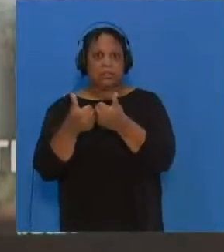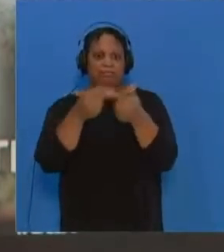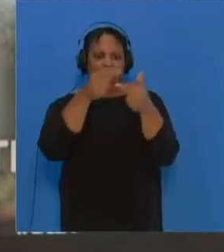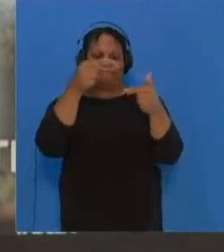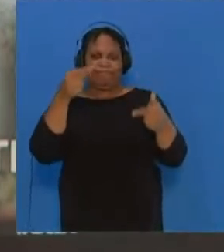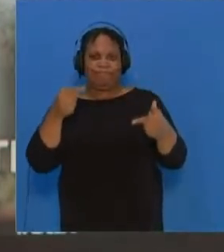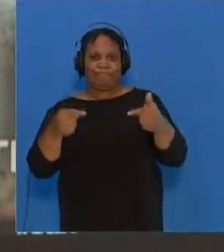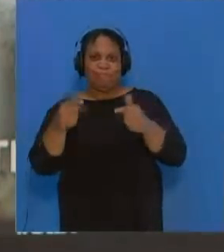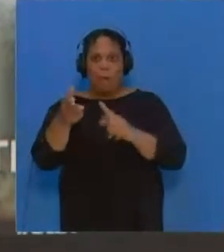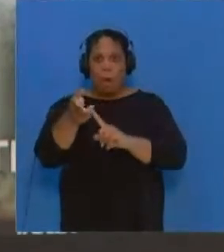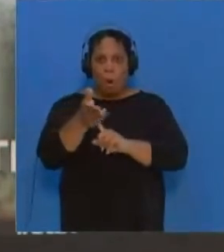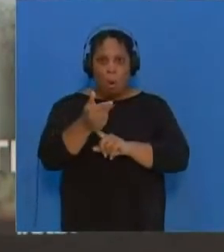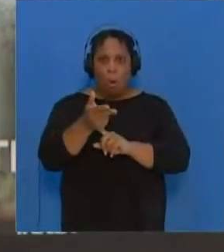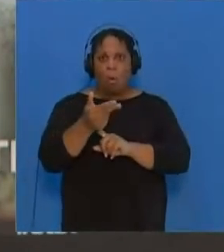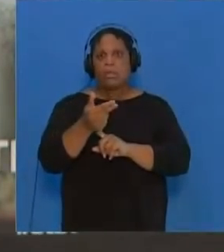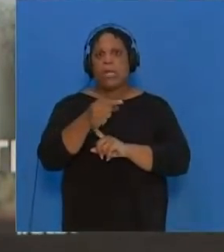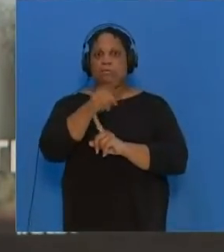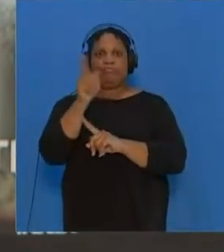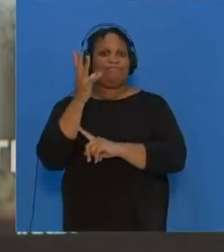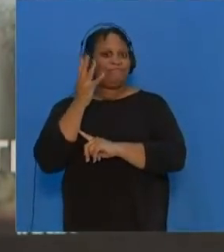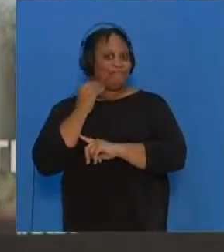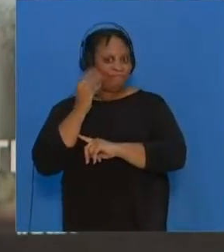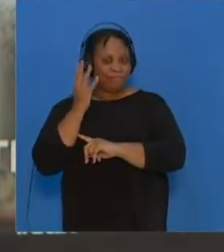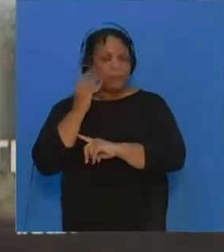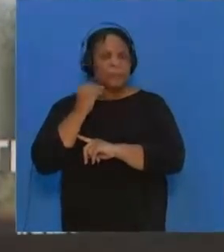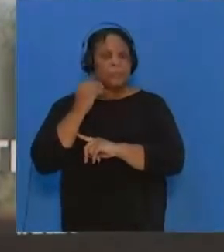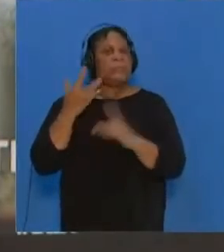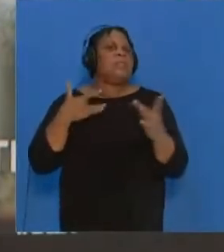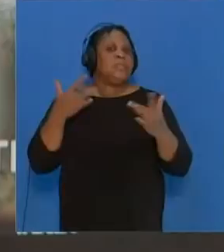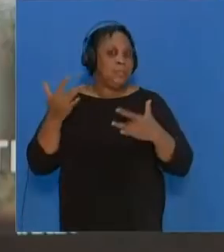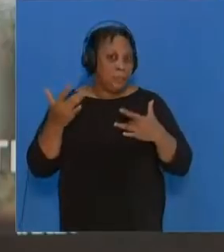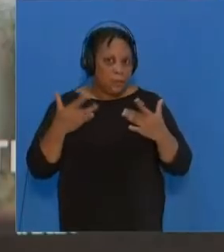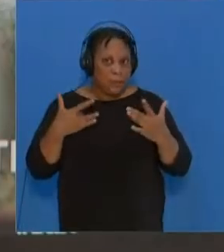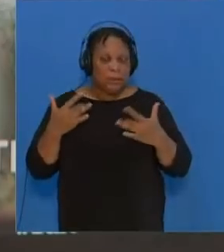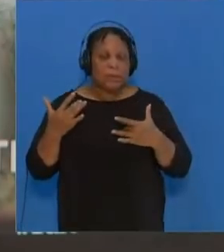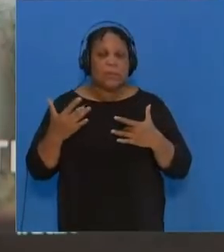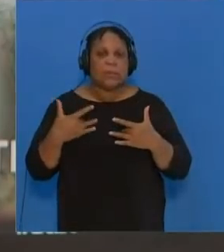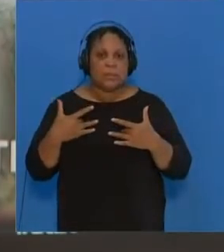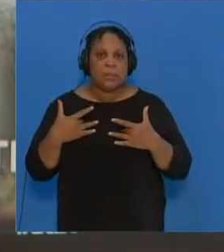hoteliers are going to have to go through and have to consider. But